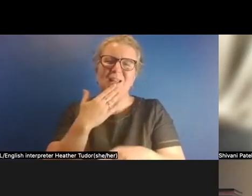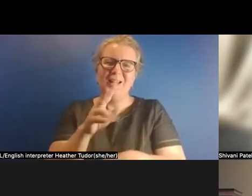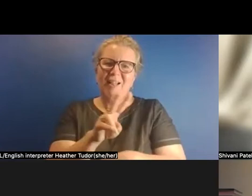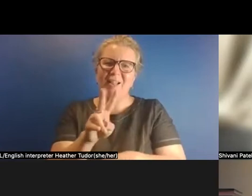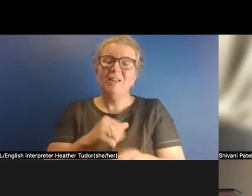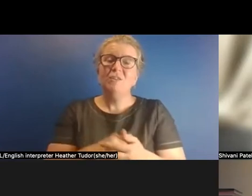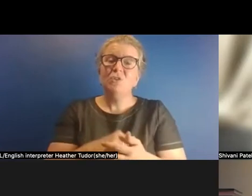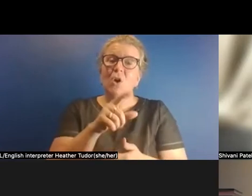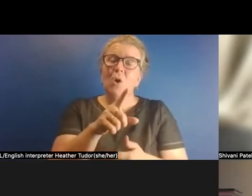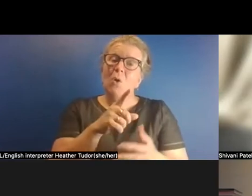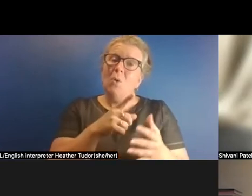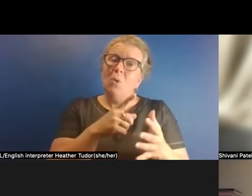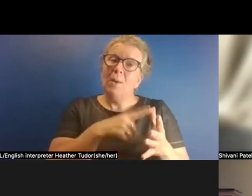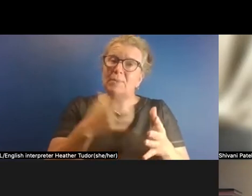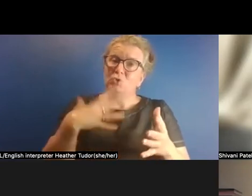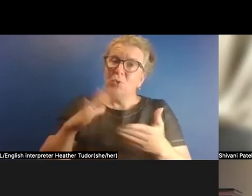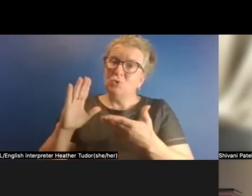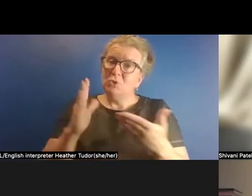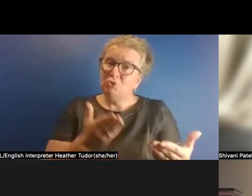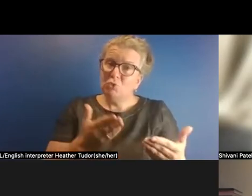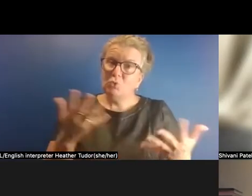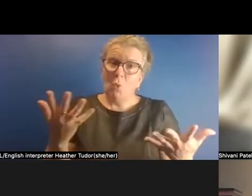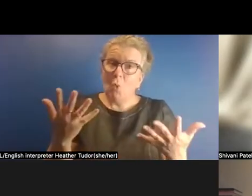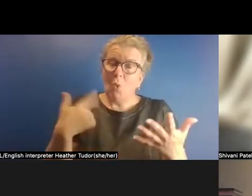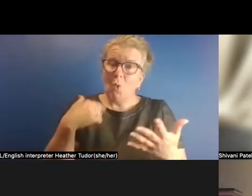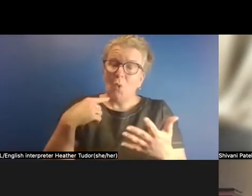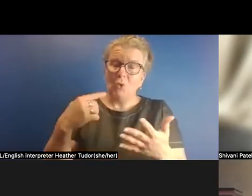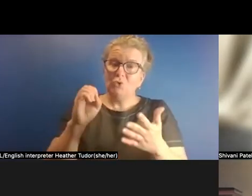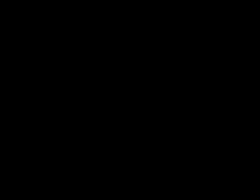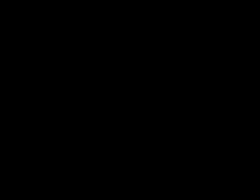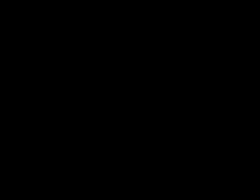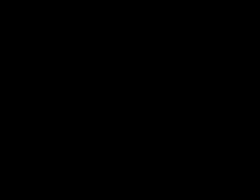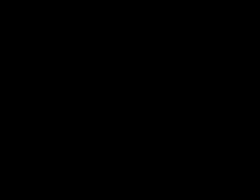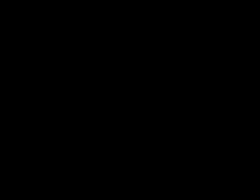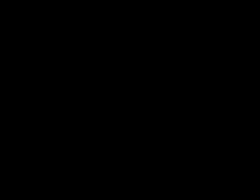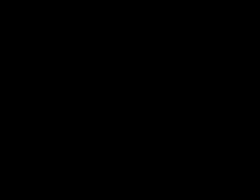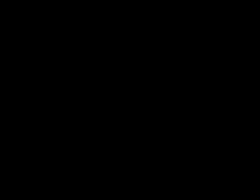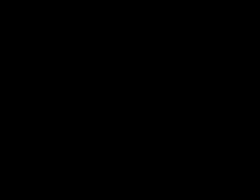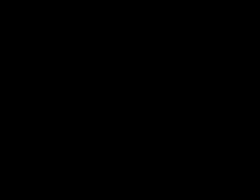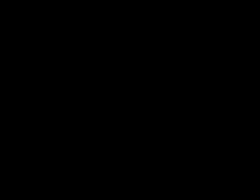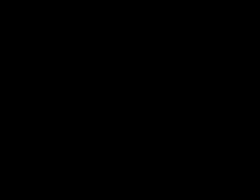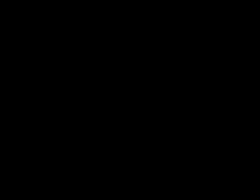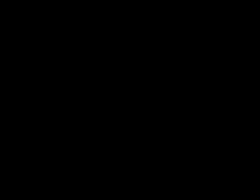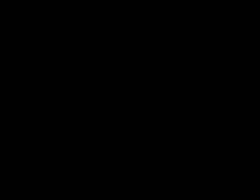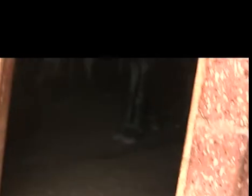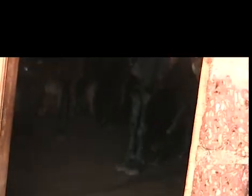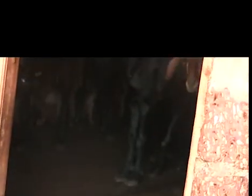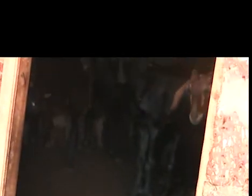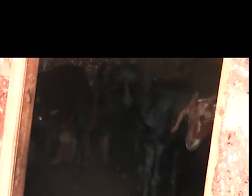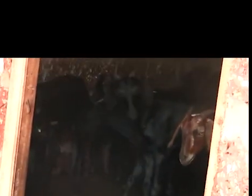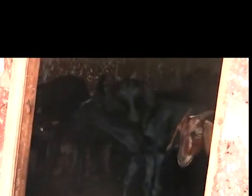it briefly, or shall we just go straight into it? I think we should just get into it. Yeah. All right then. Yeah, there we go.